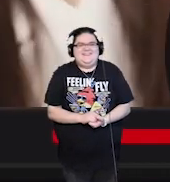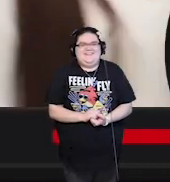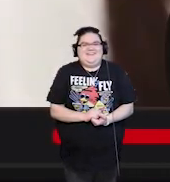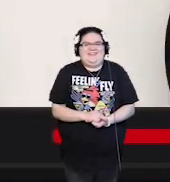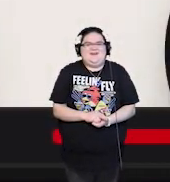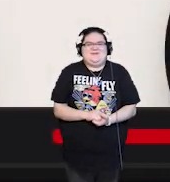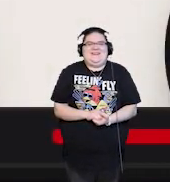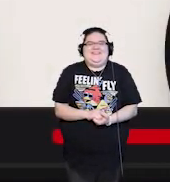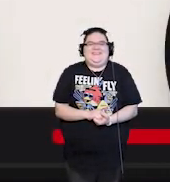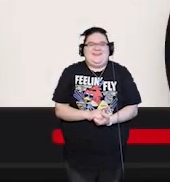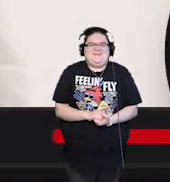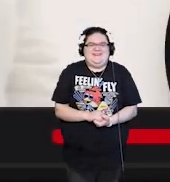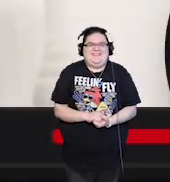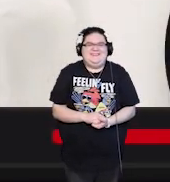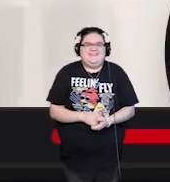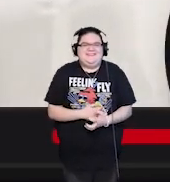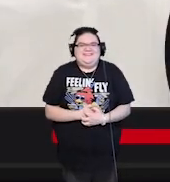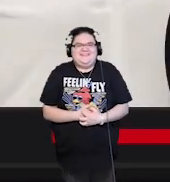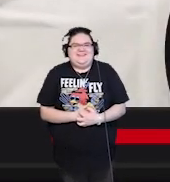Oh my god!